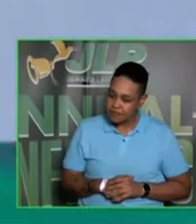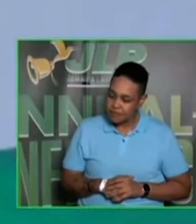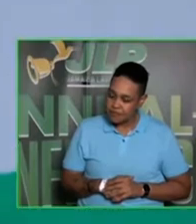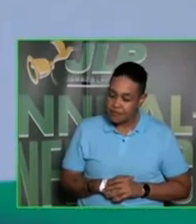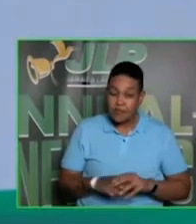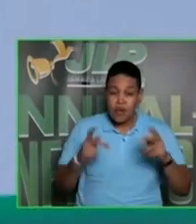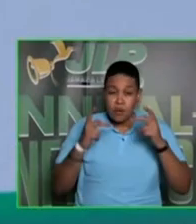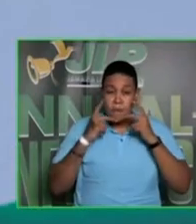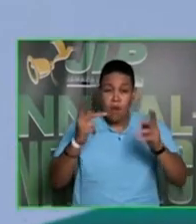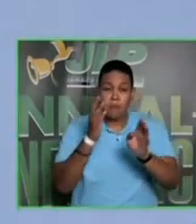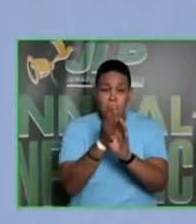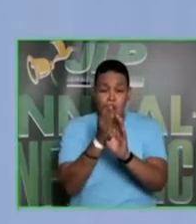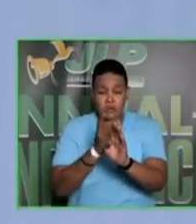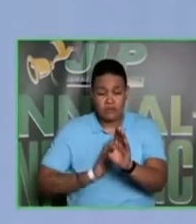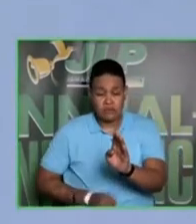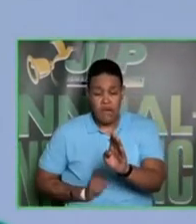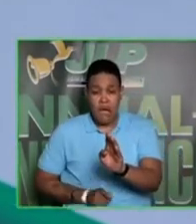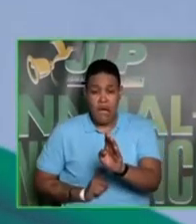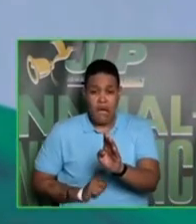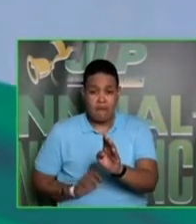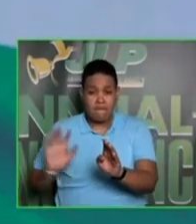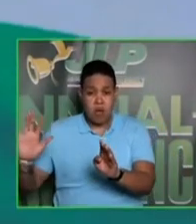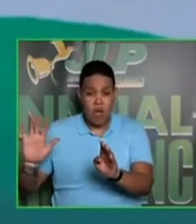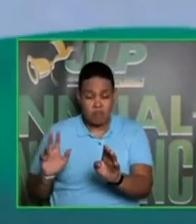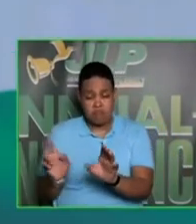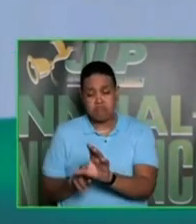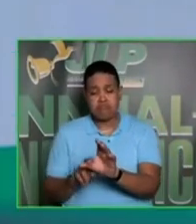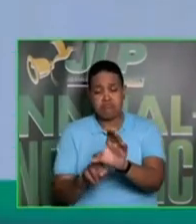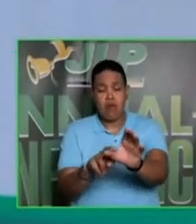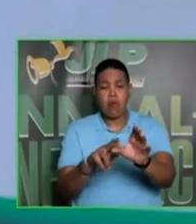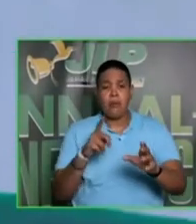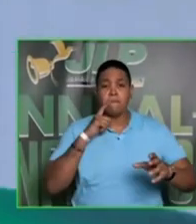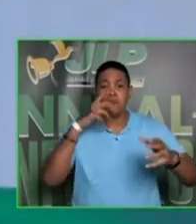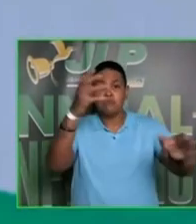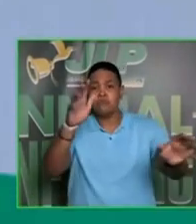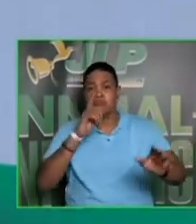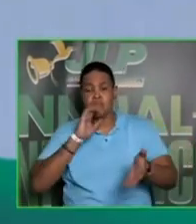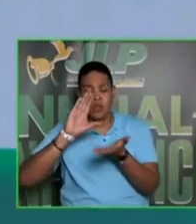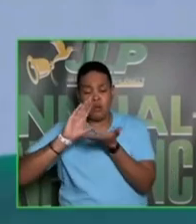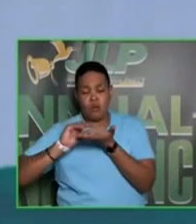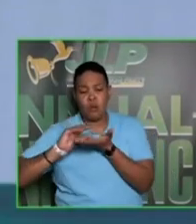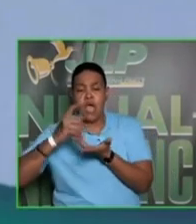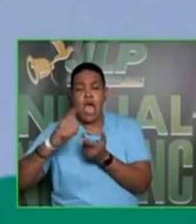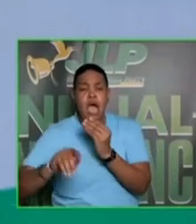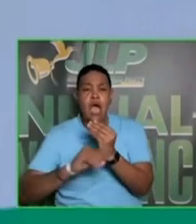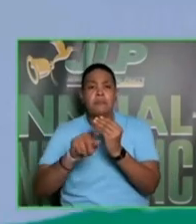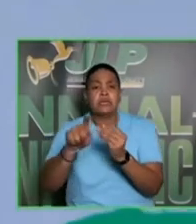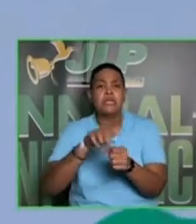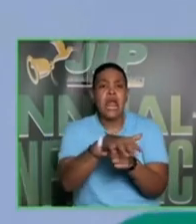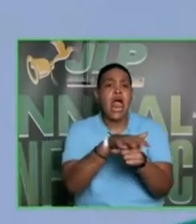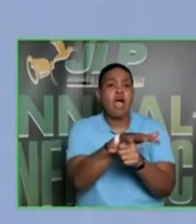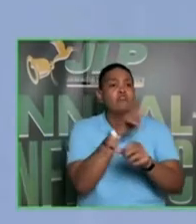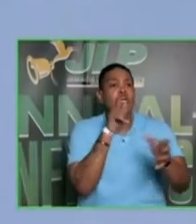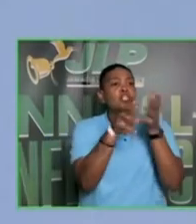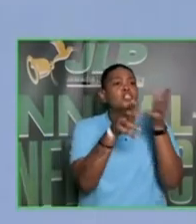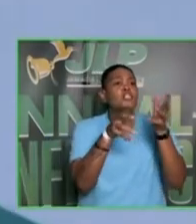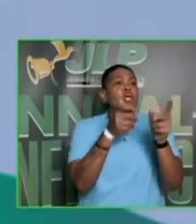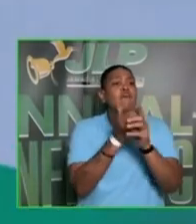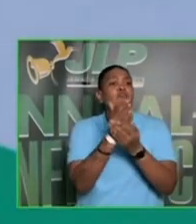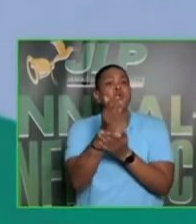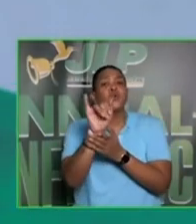Public transportation is already heavily subsidized in areas served by the